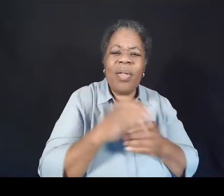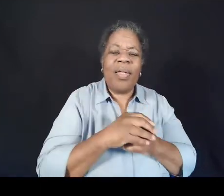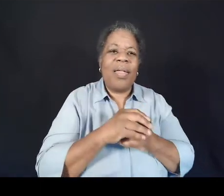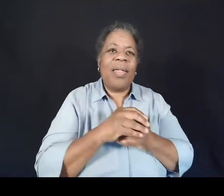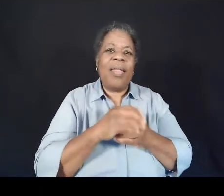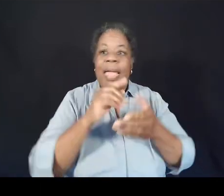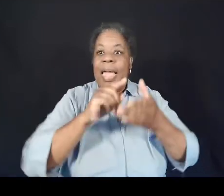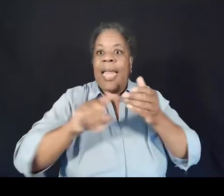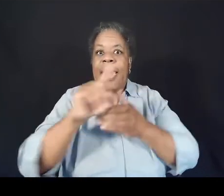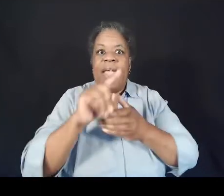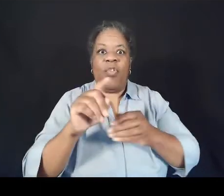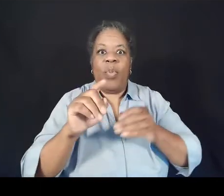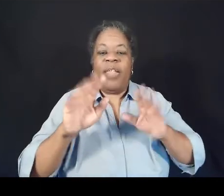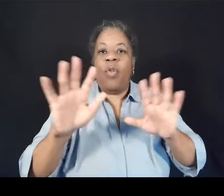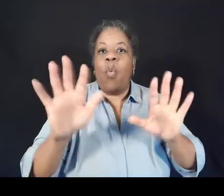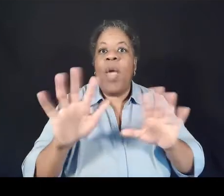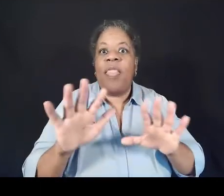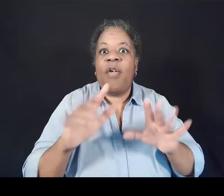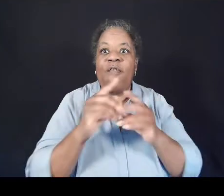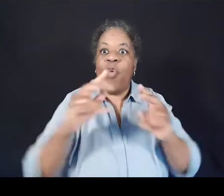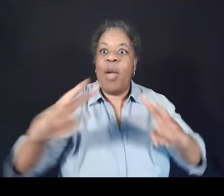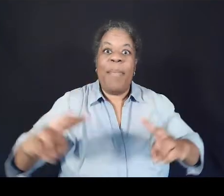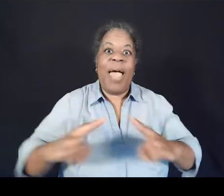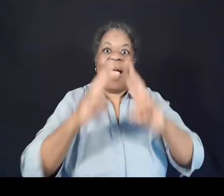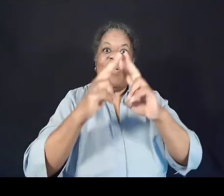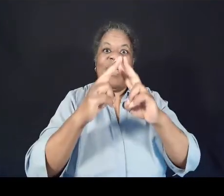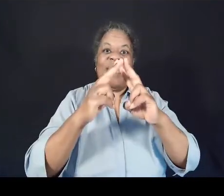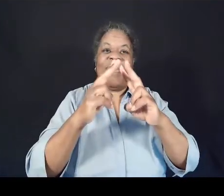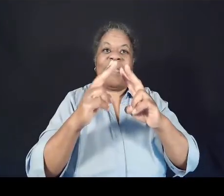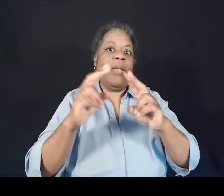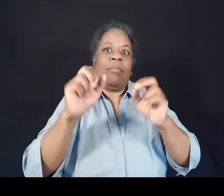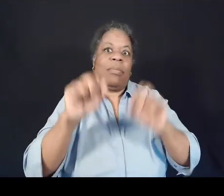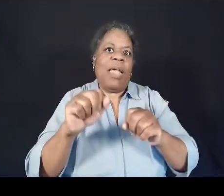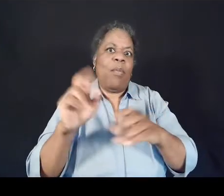weather forecast for Paris if we're not in Paris?